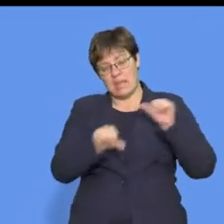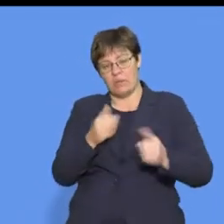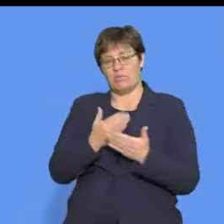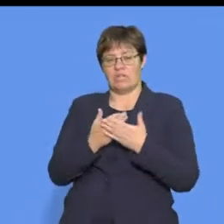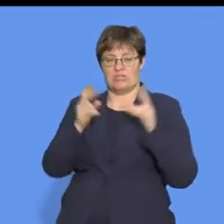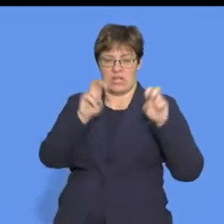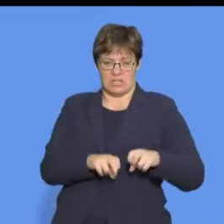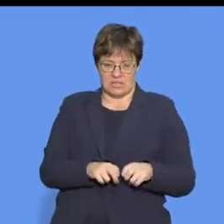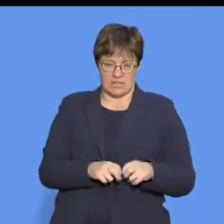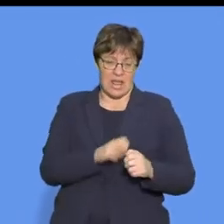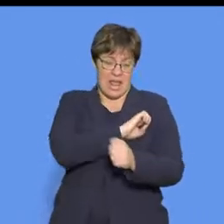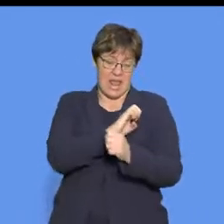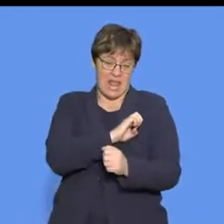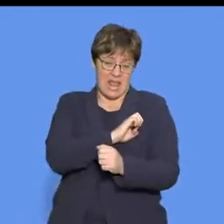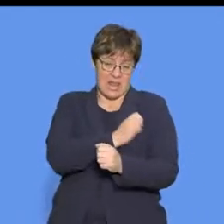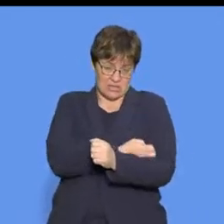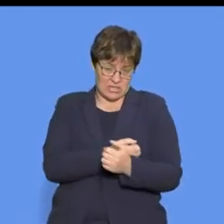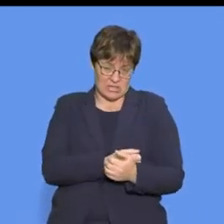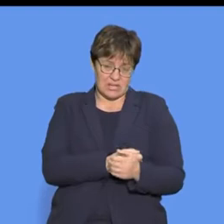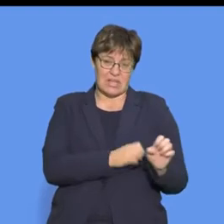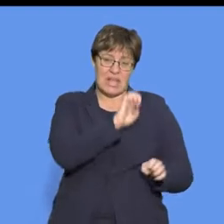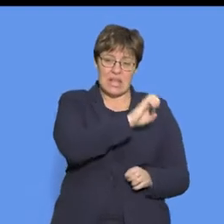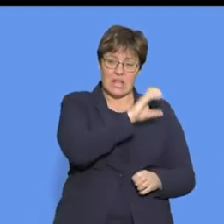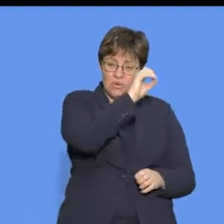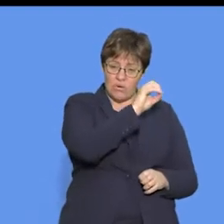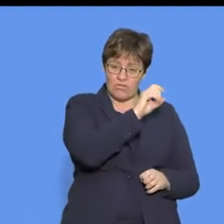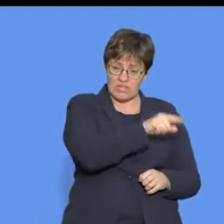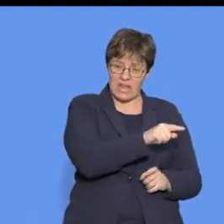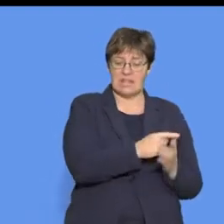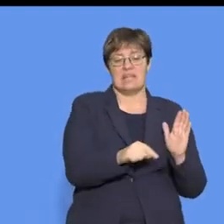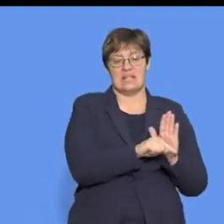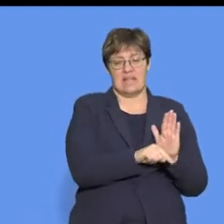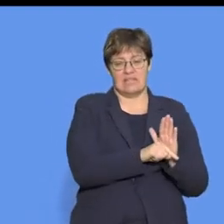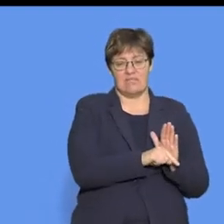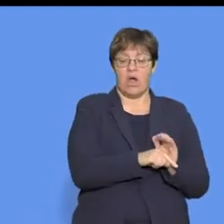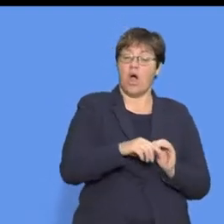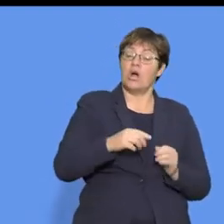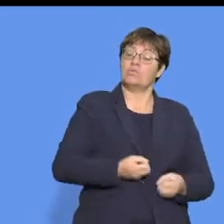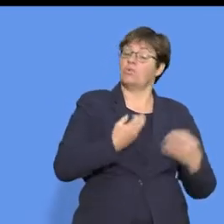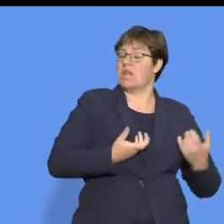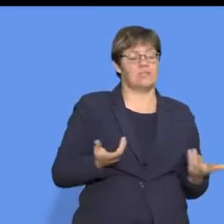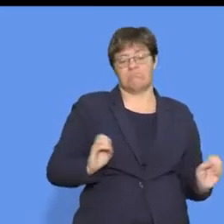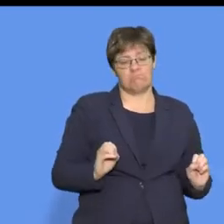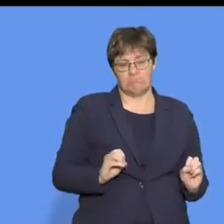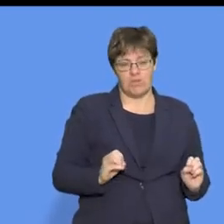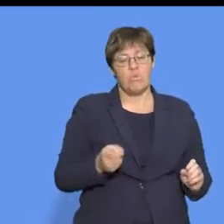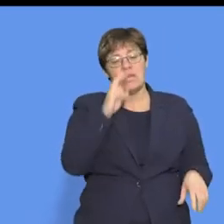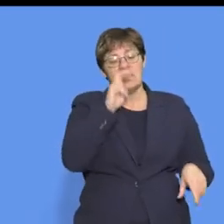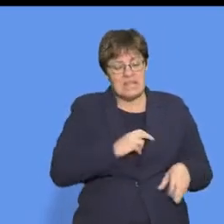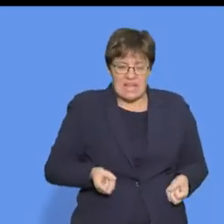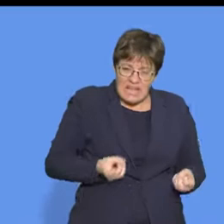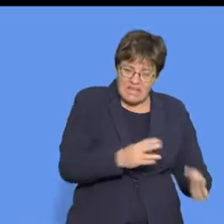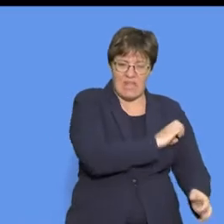into chemical potential energy, where the E0 of the cell is negative, it's non-spontaneous. We're needing to put energy